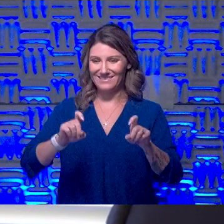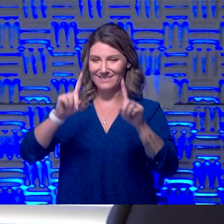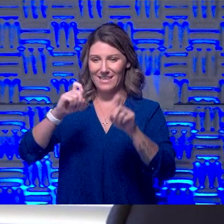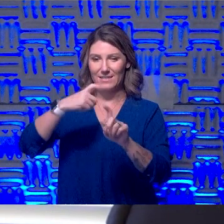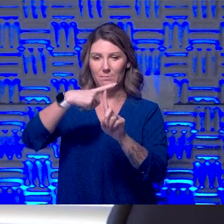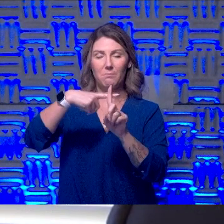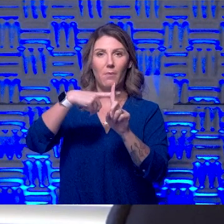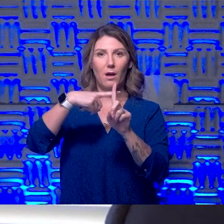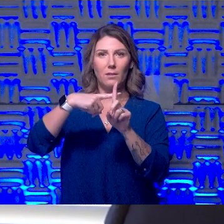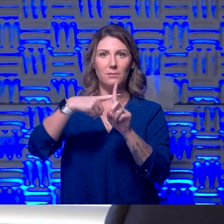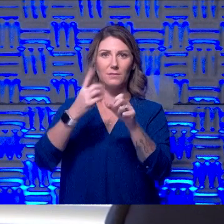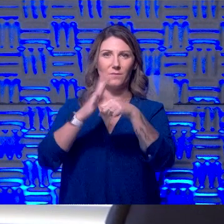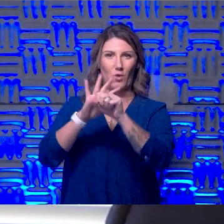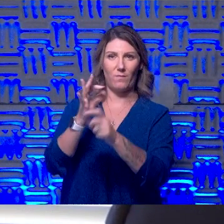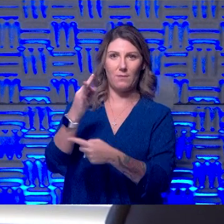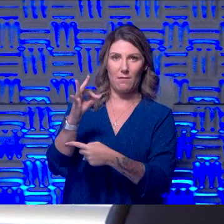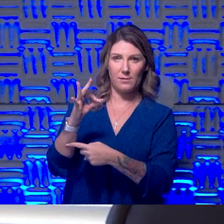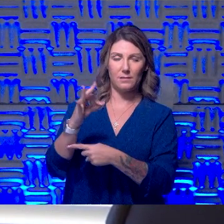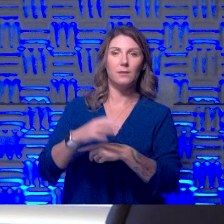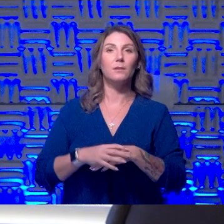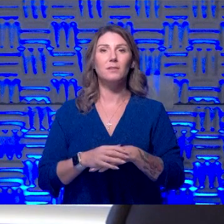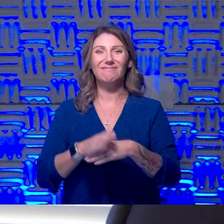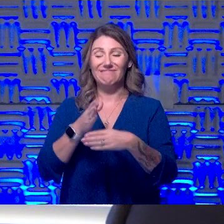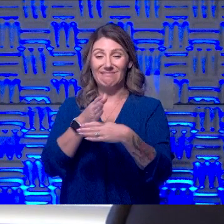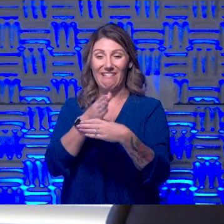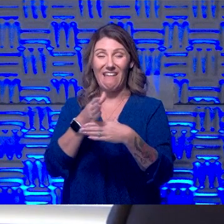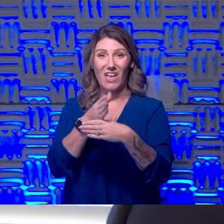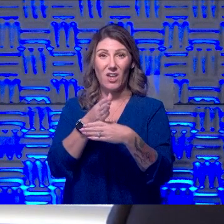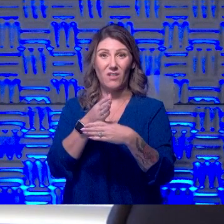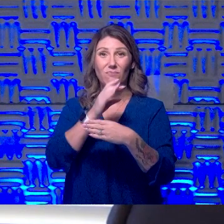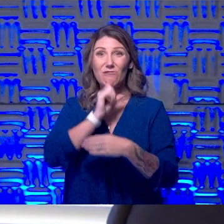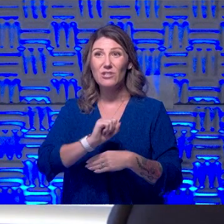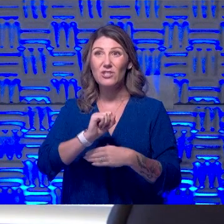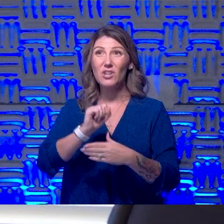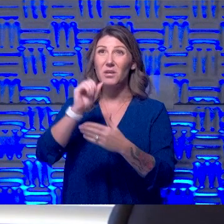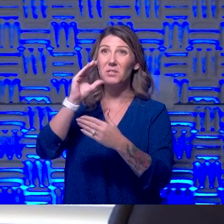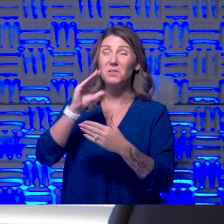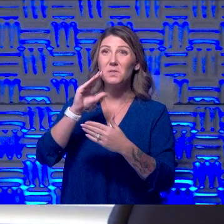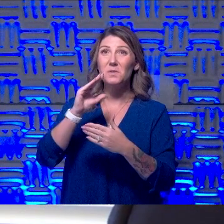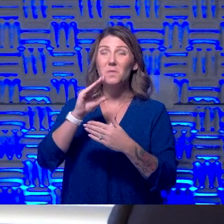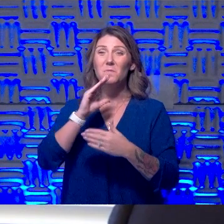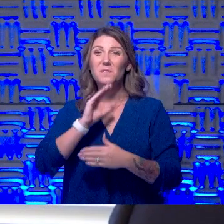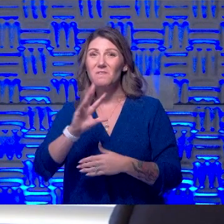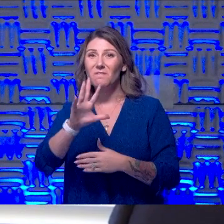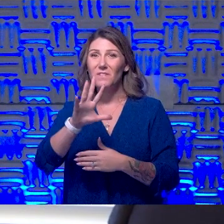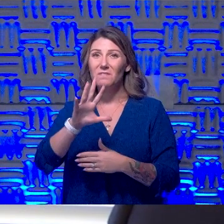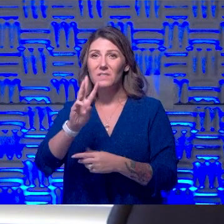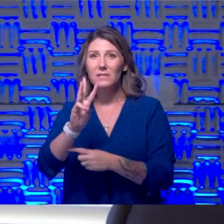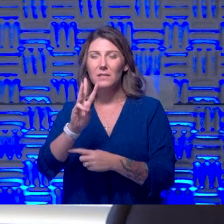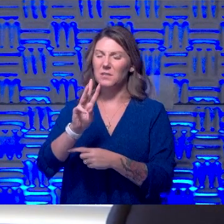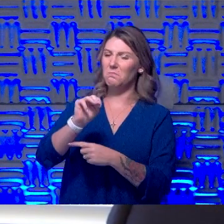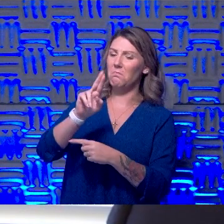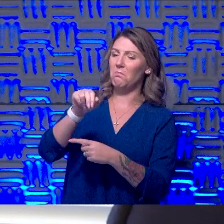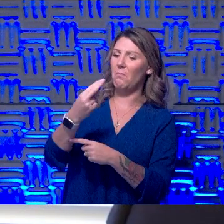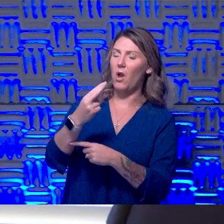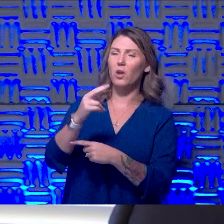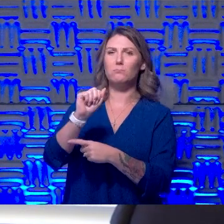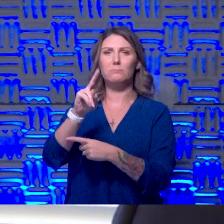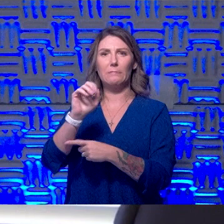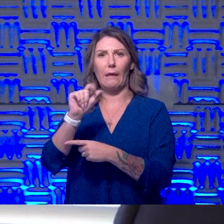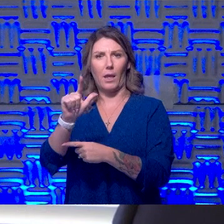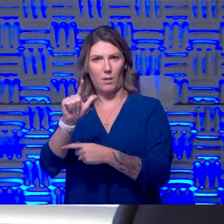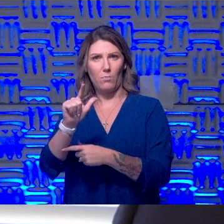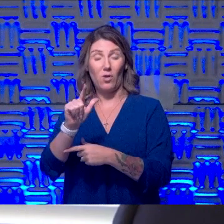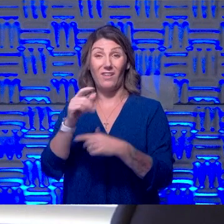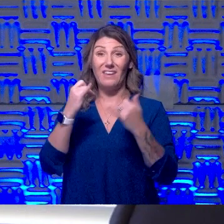for COVID-19. Our average age dropped from about 56 in March and April, and we're now in